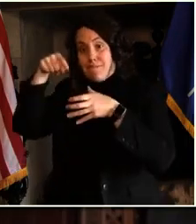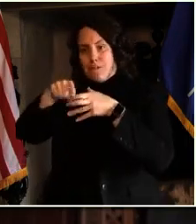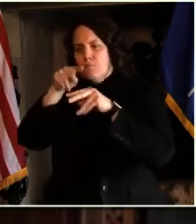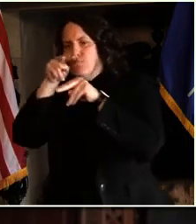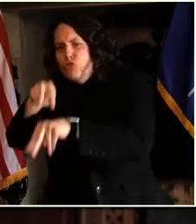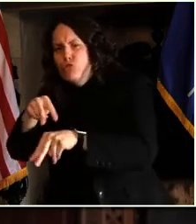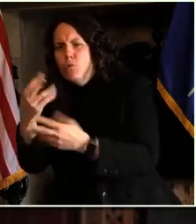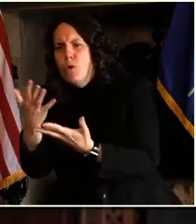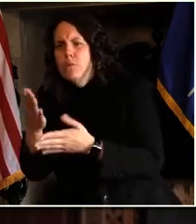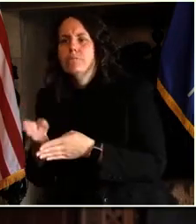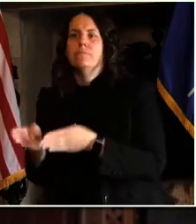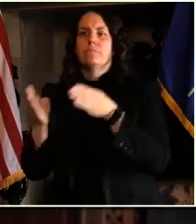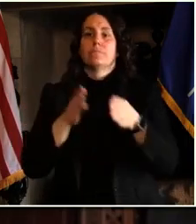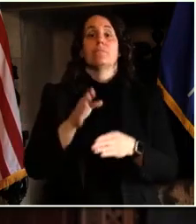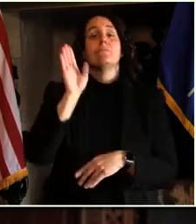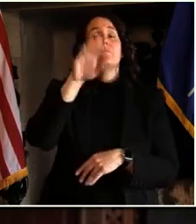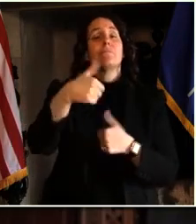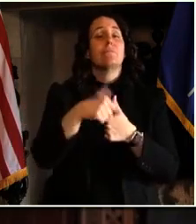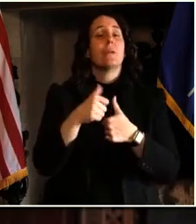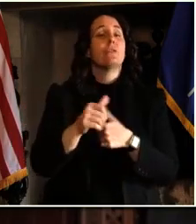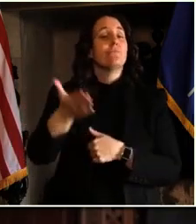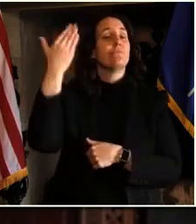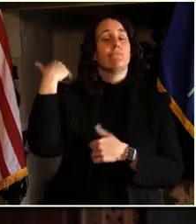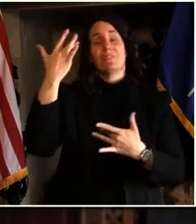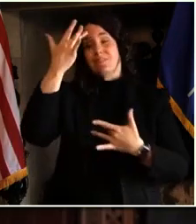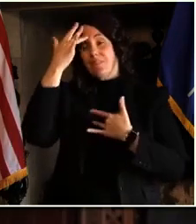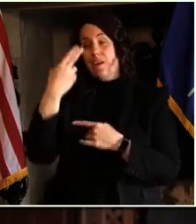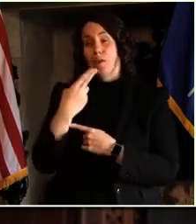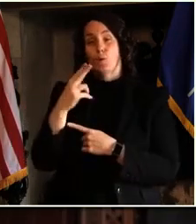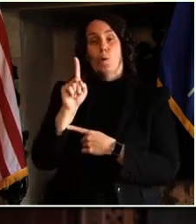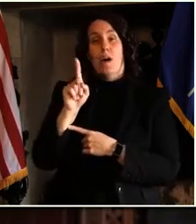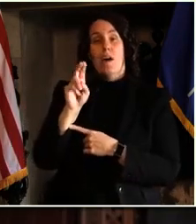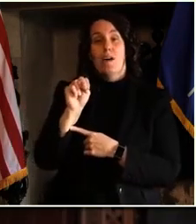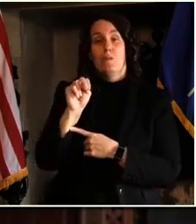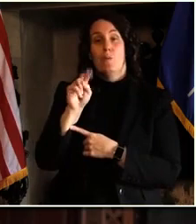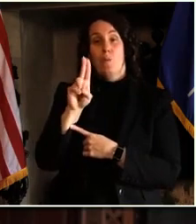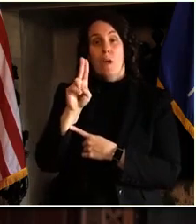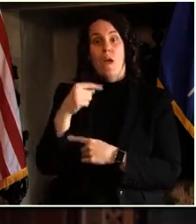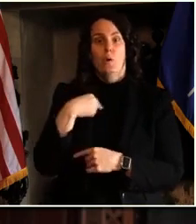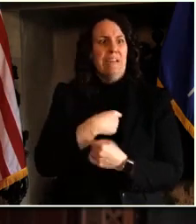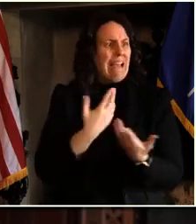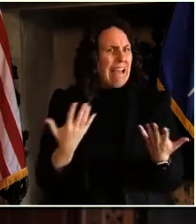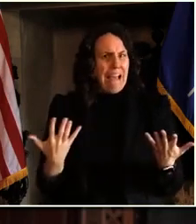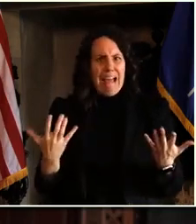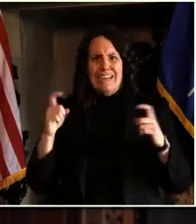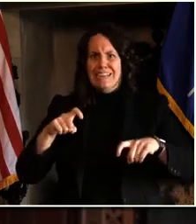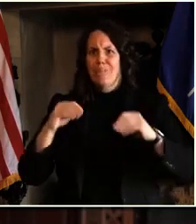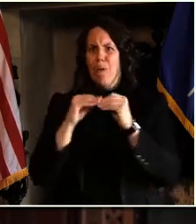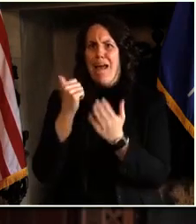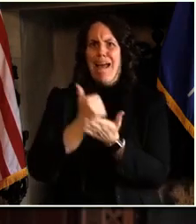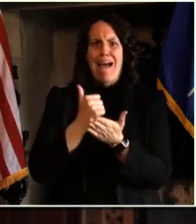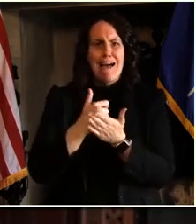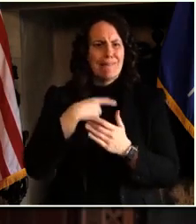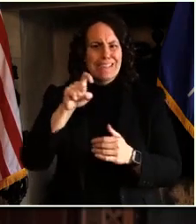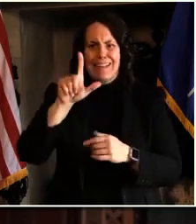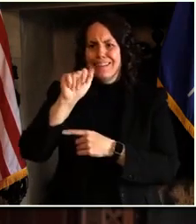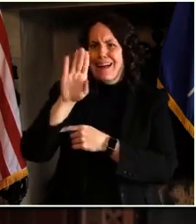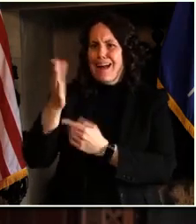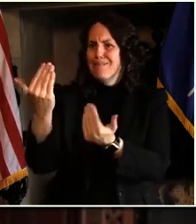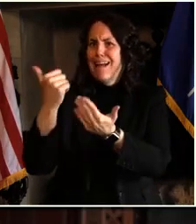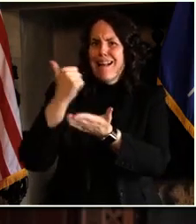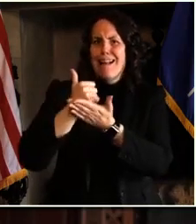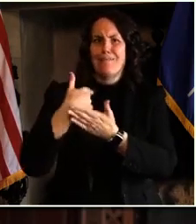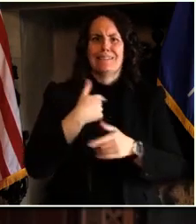this virus would require assets beyond the state lab, and for this response, that has taken the form of a strong partnership